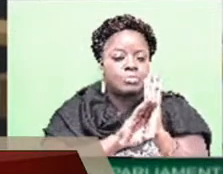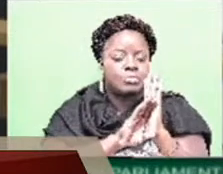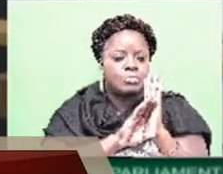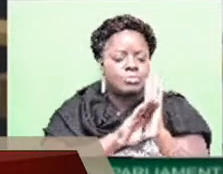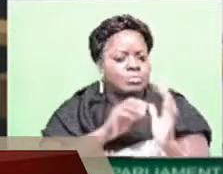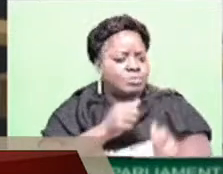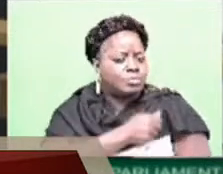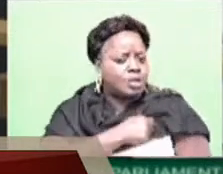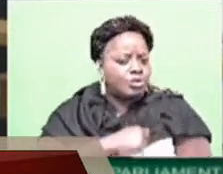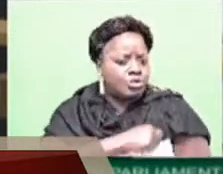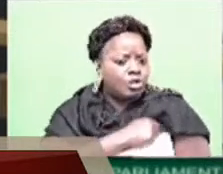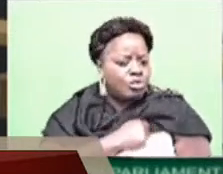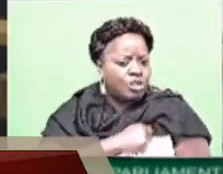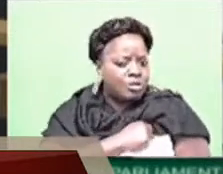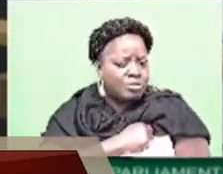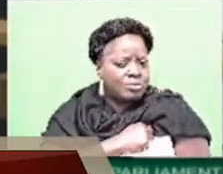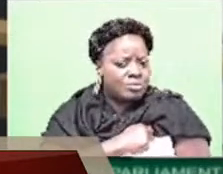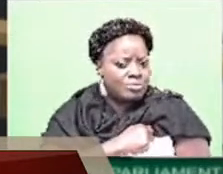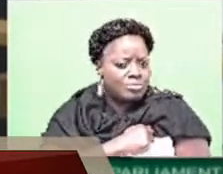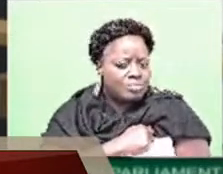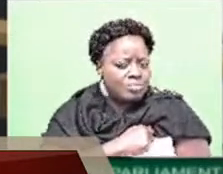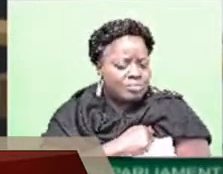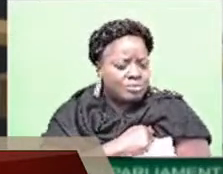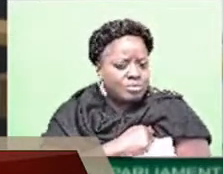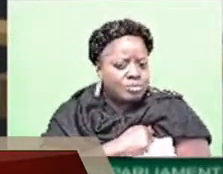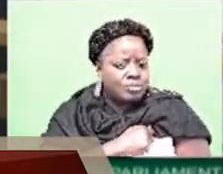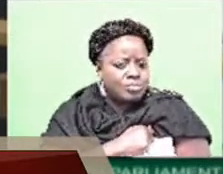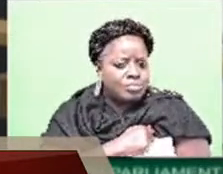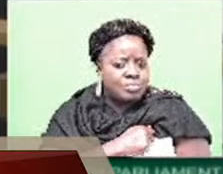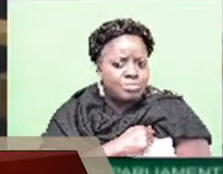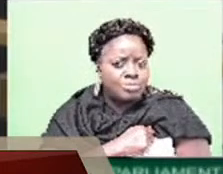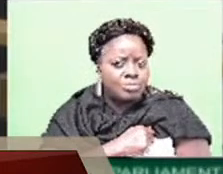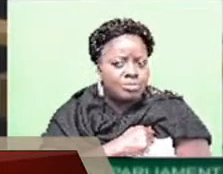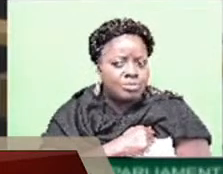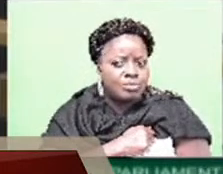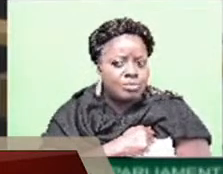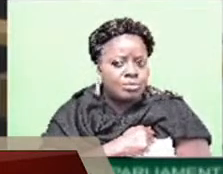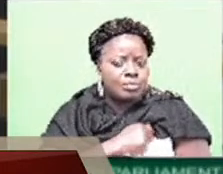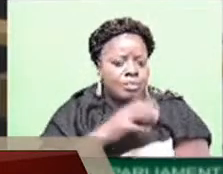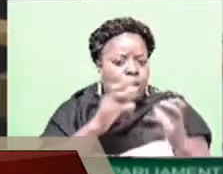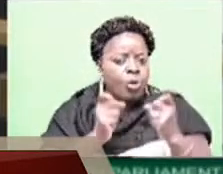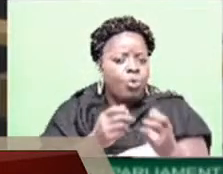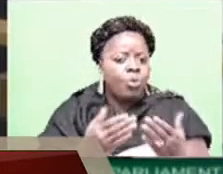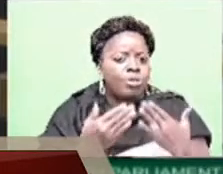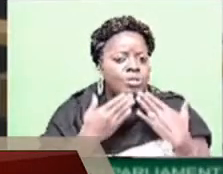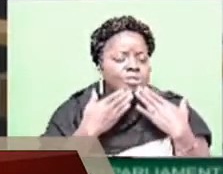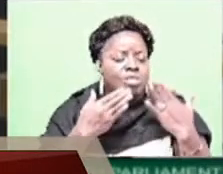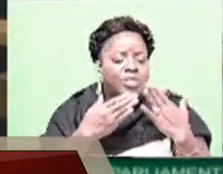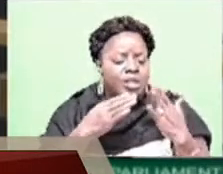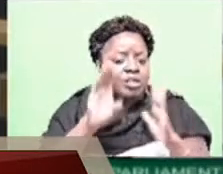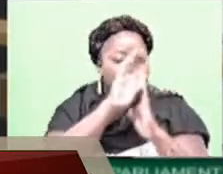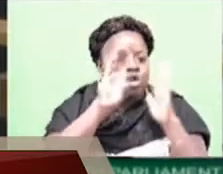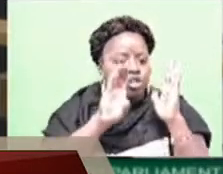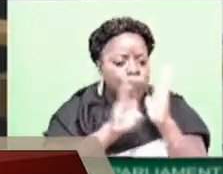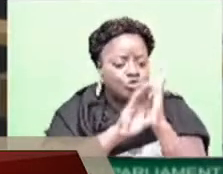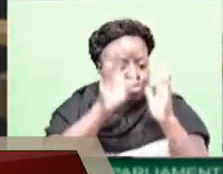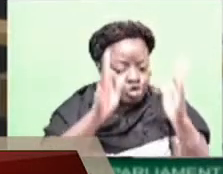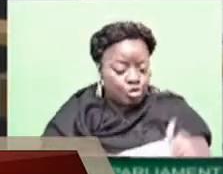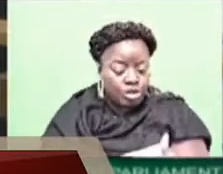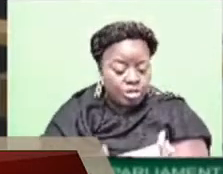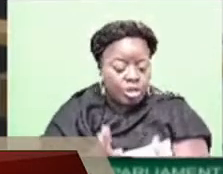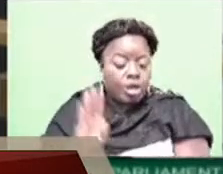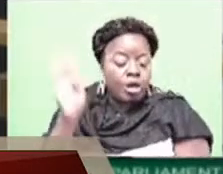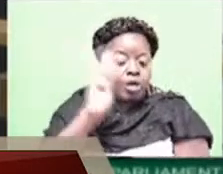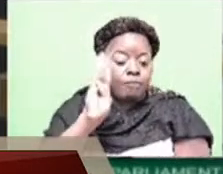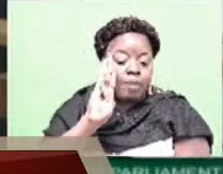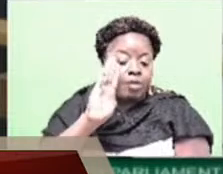I'm accustomed to another house. But Madam Speaker, I would like to thank the constituents of Barataria San Juan who has reposed